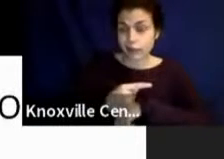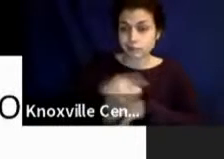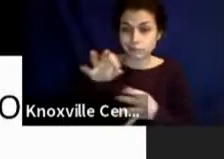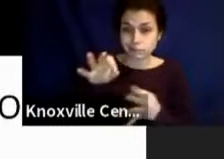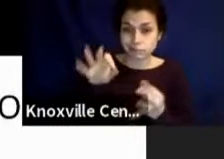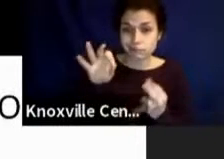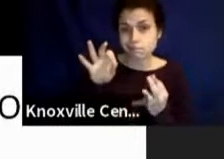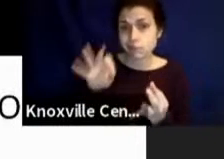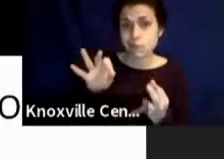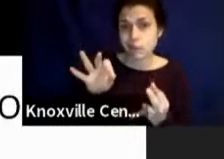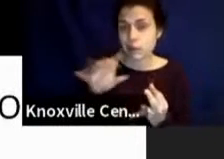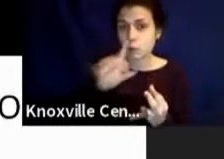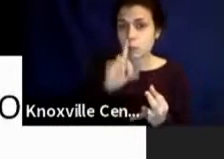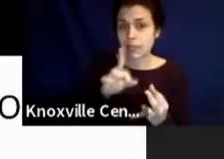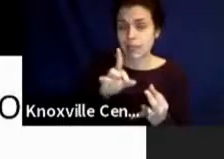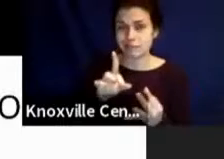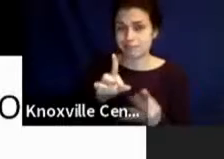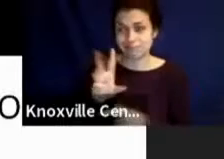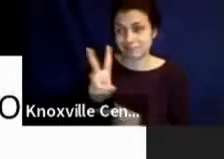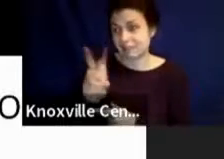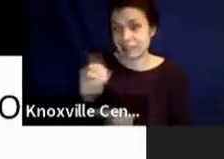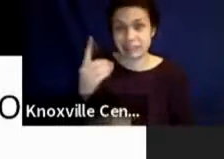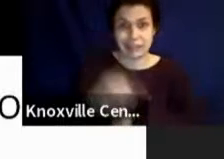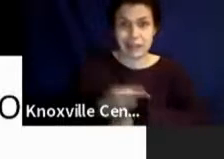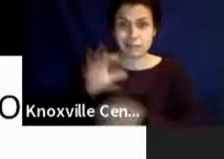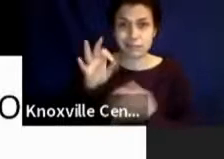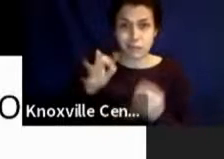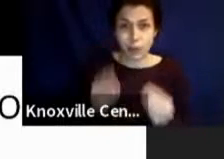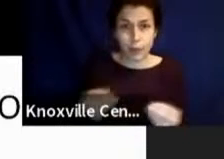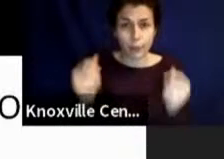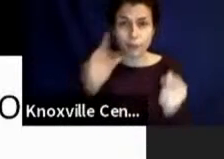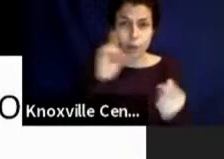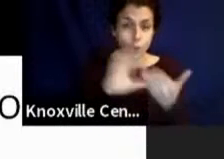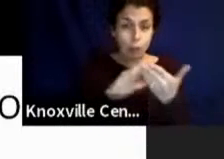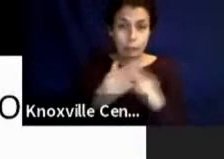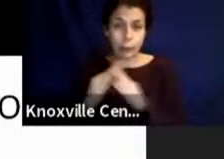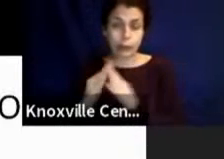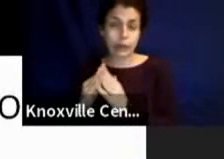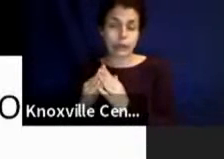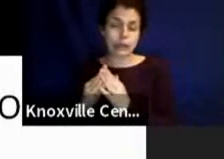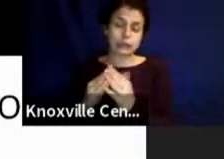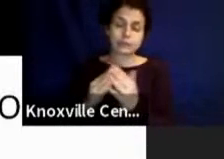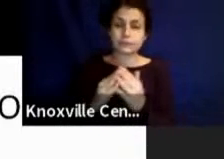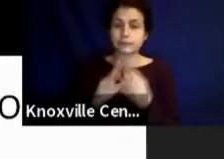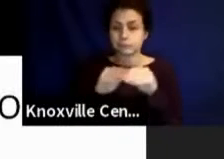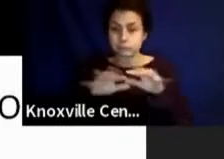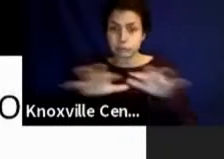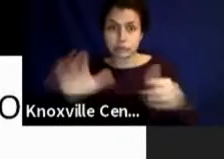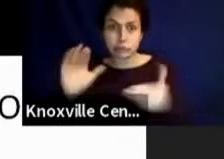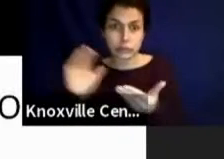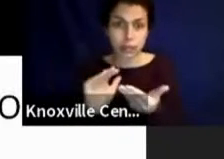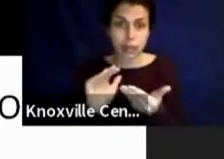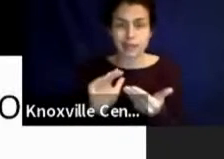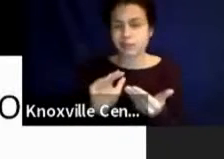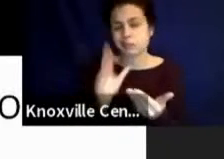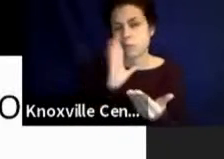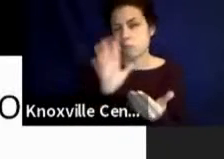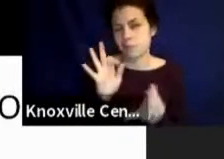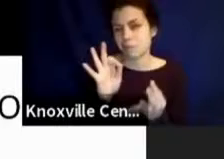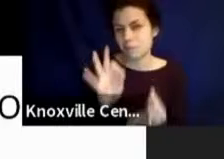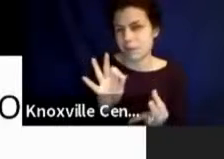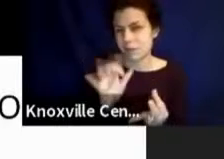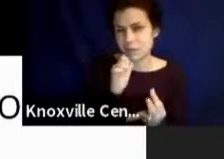next probably 60 days in the level of community transmission that we have right now. And